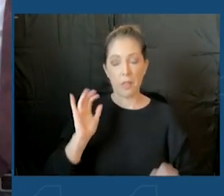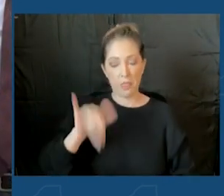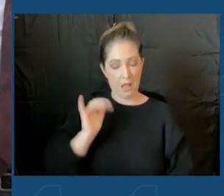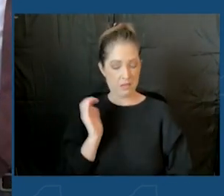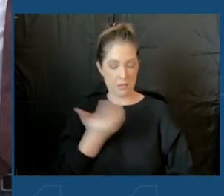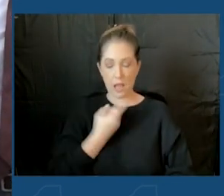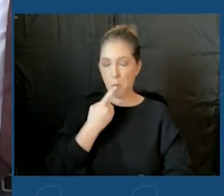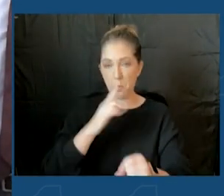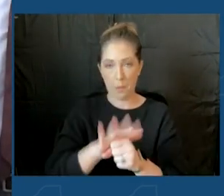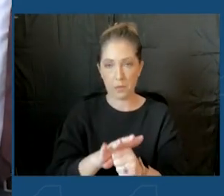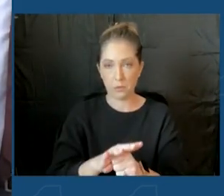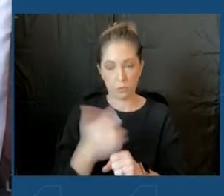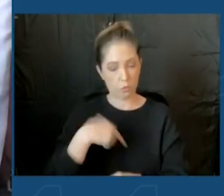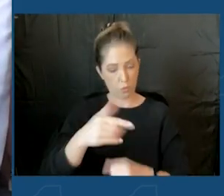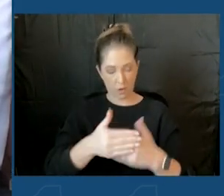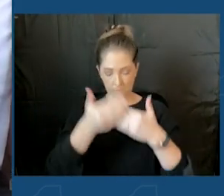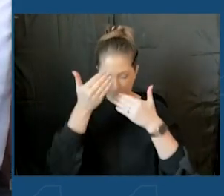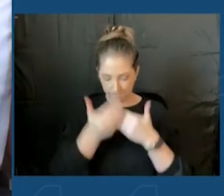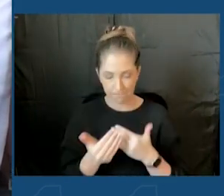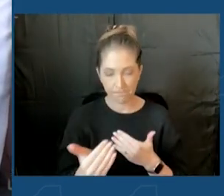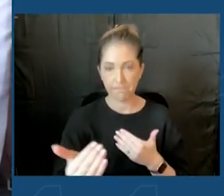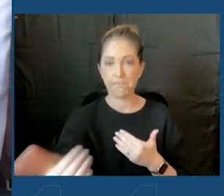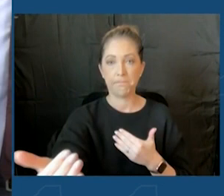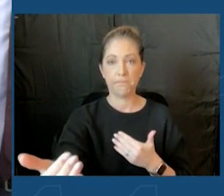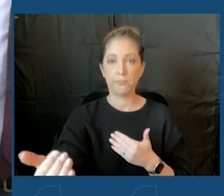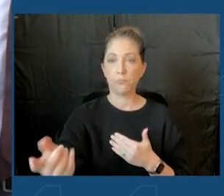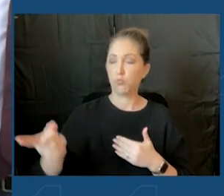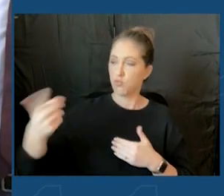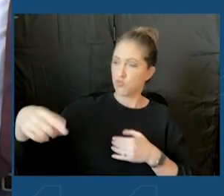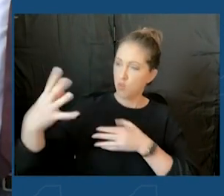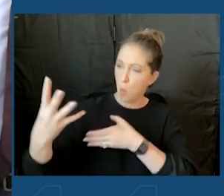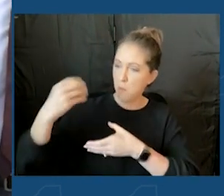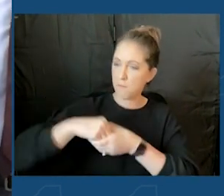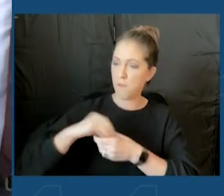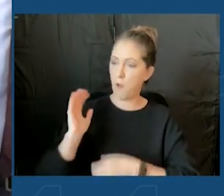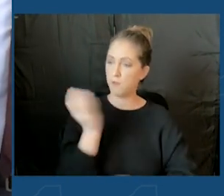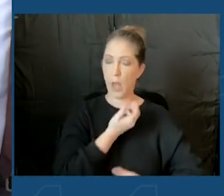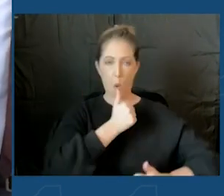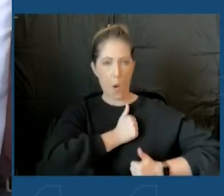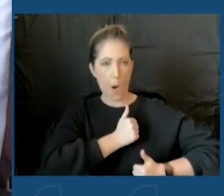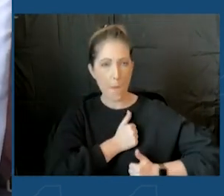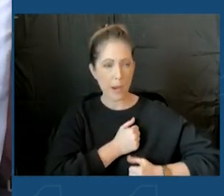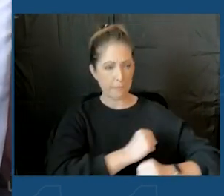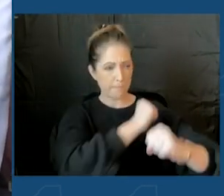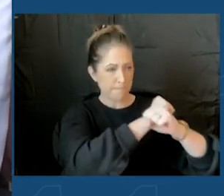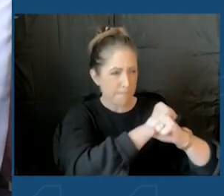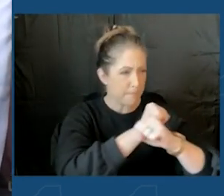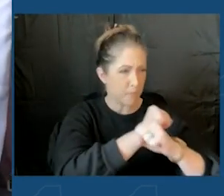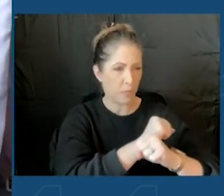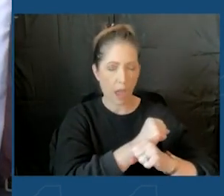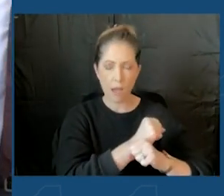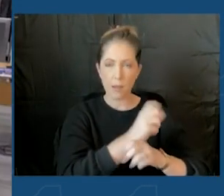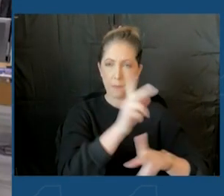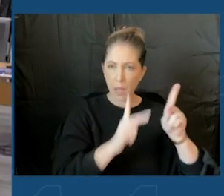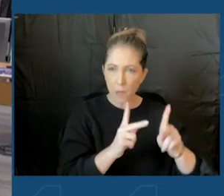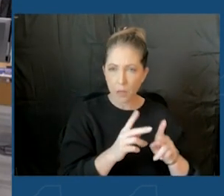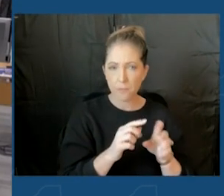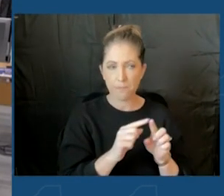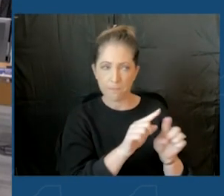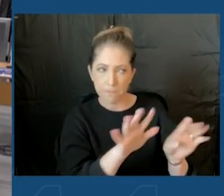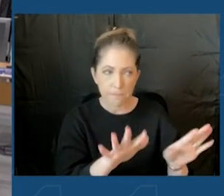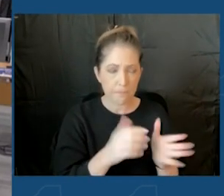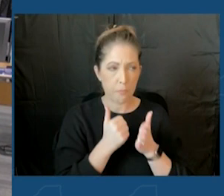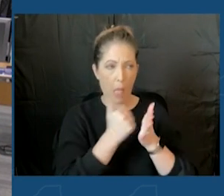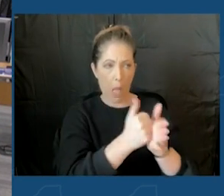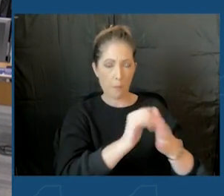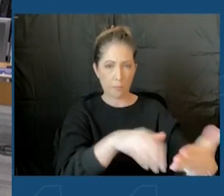go forth, knowing that we have you as part of our army to protect our riders, to get them there safely,